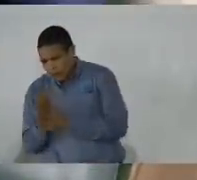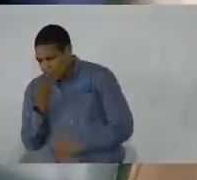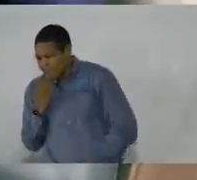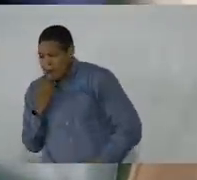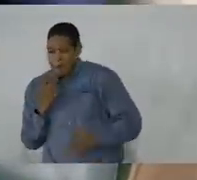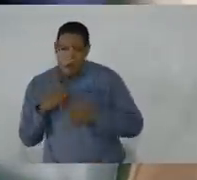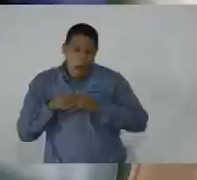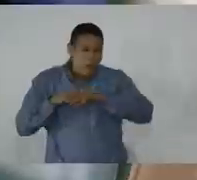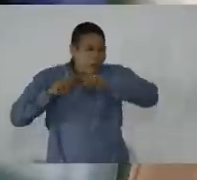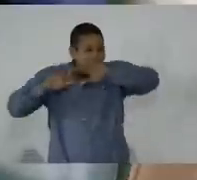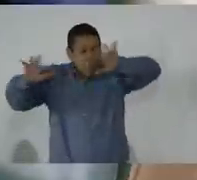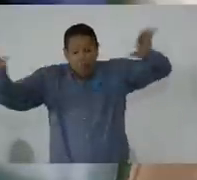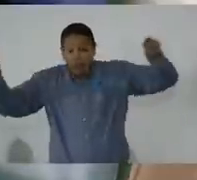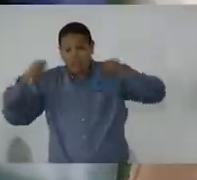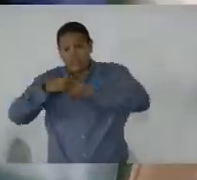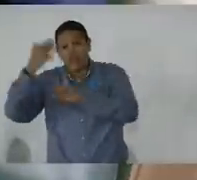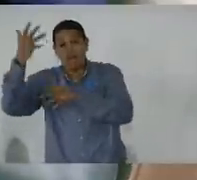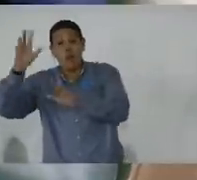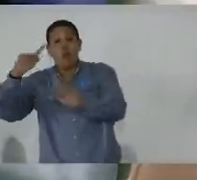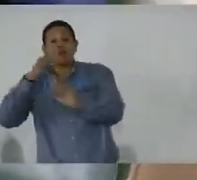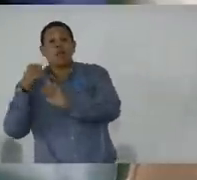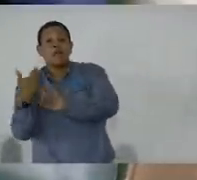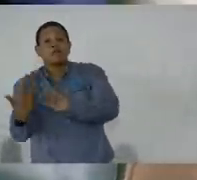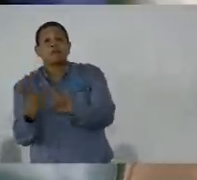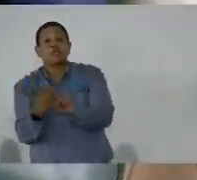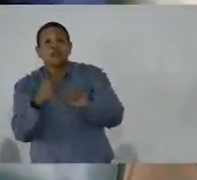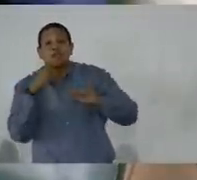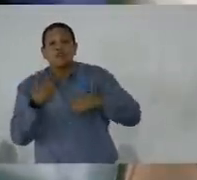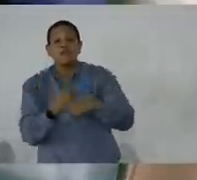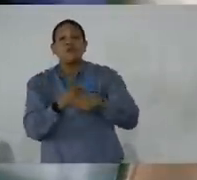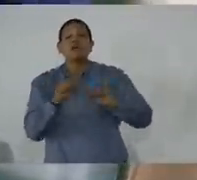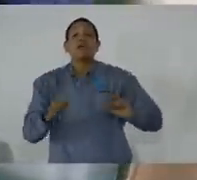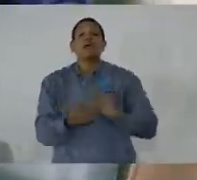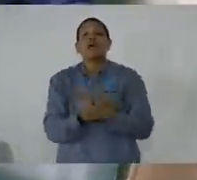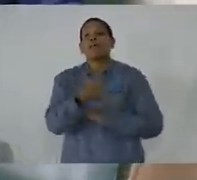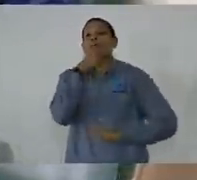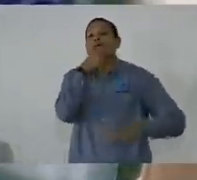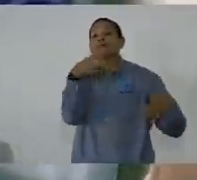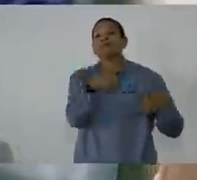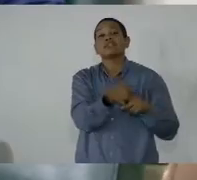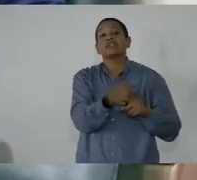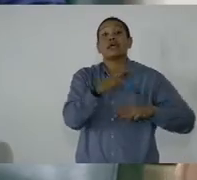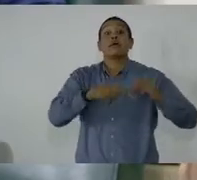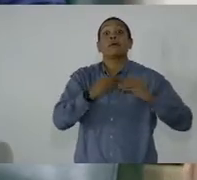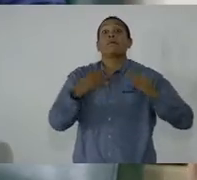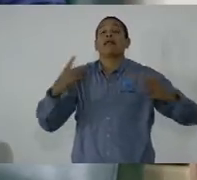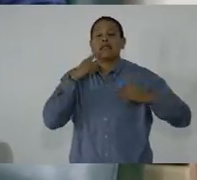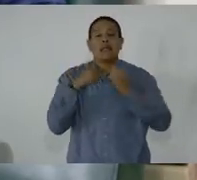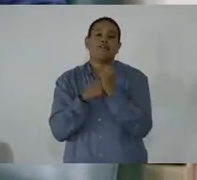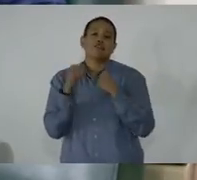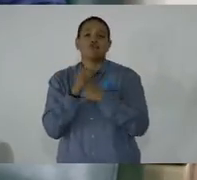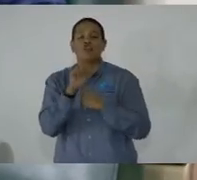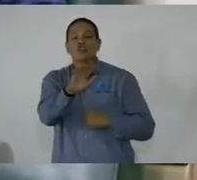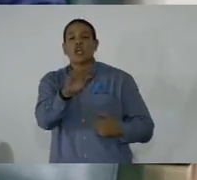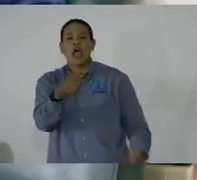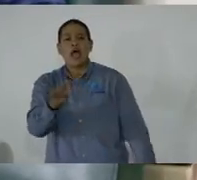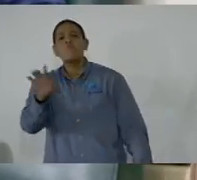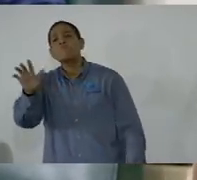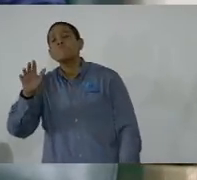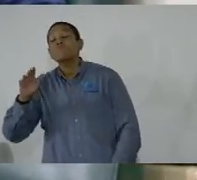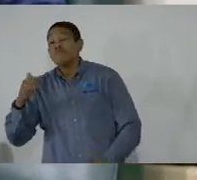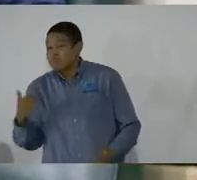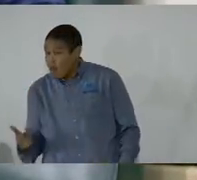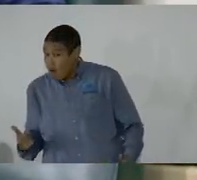to facilitate expansion of the productive capacity of the sector by building out infrastructure. And now, Madam